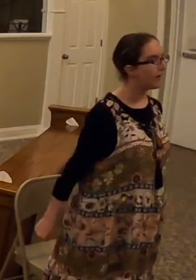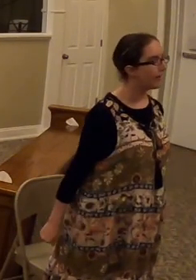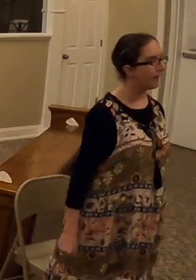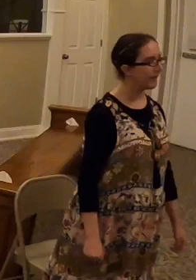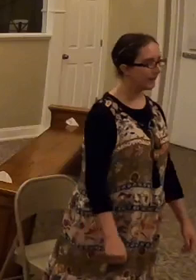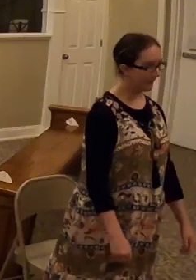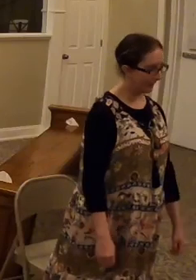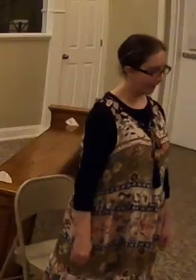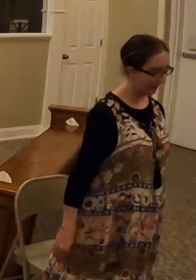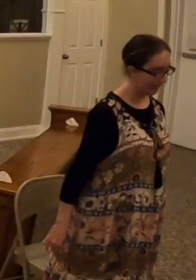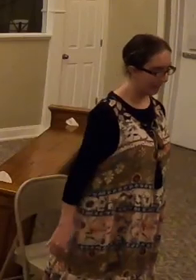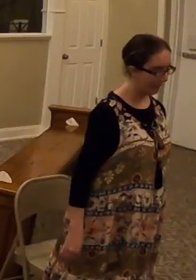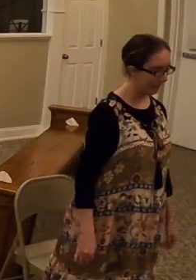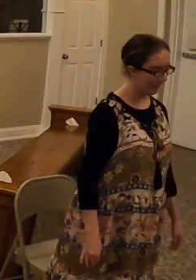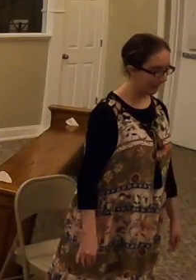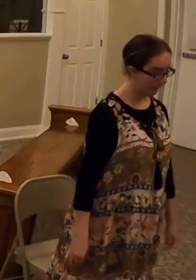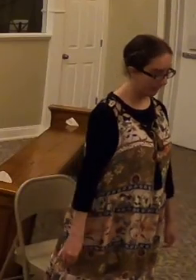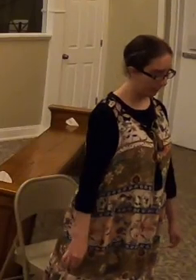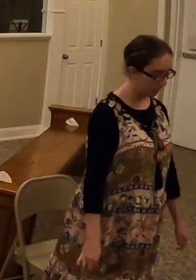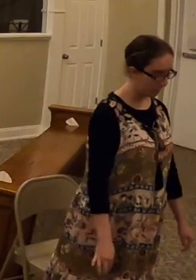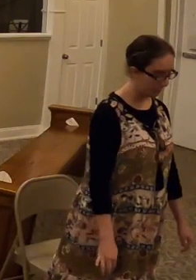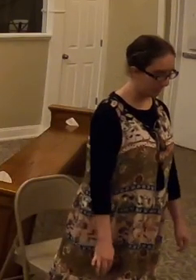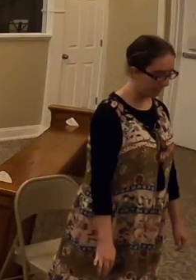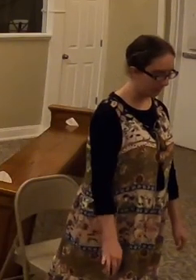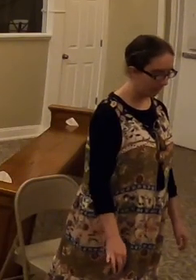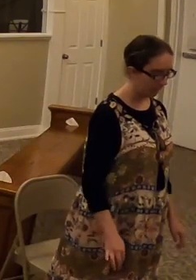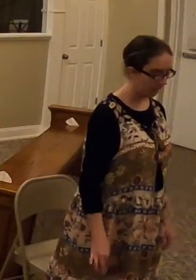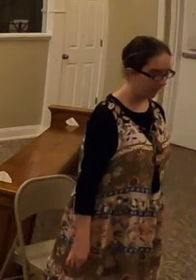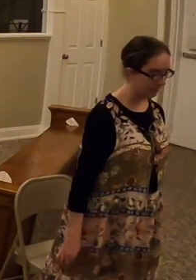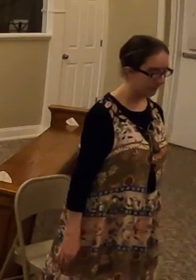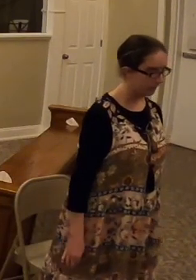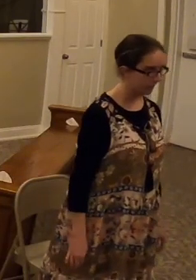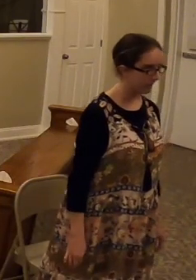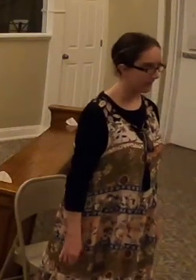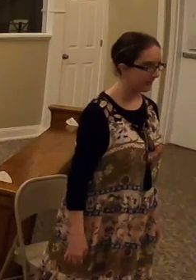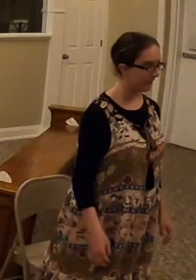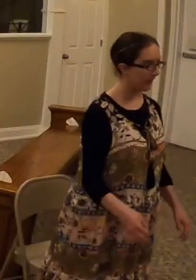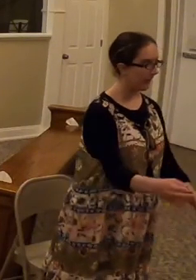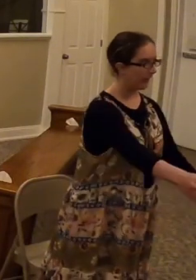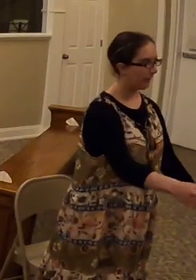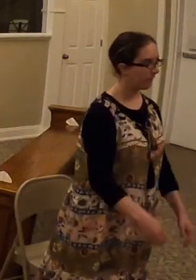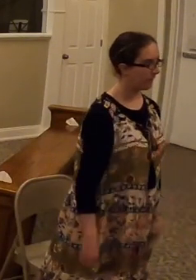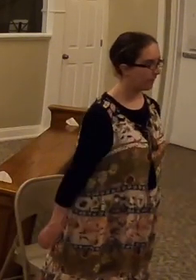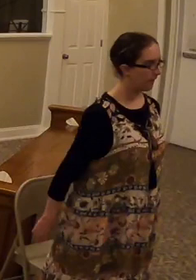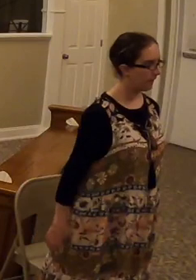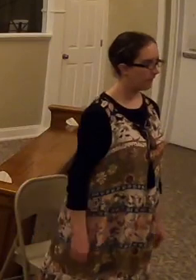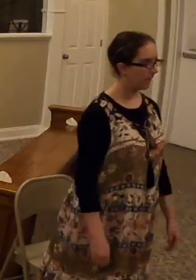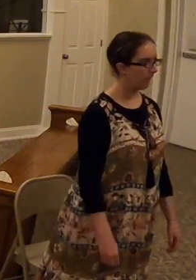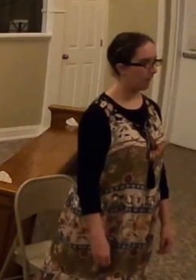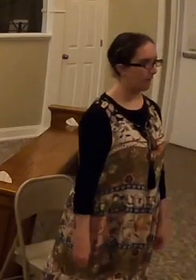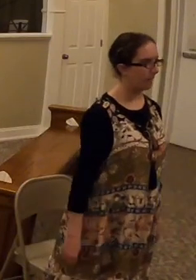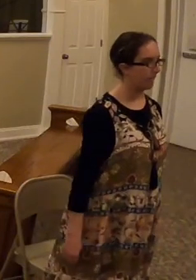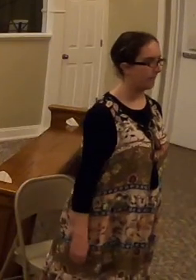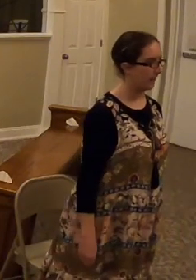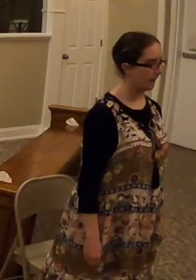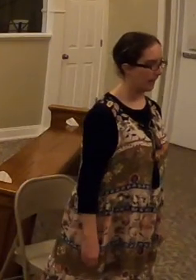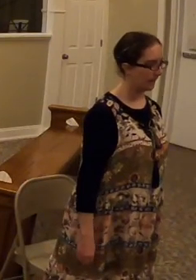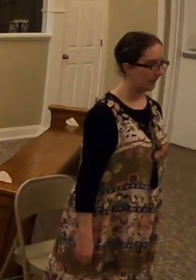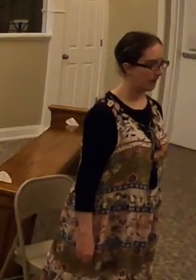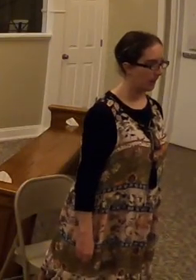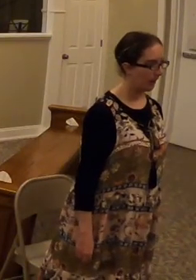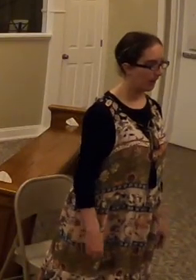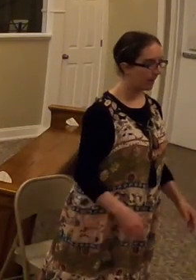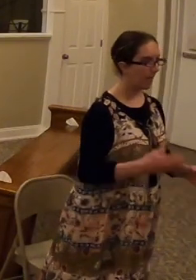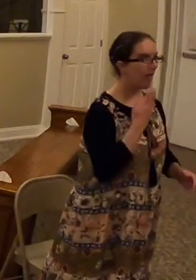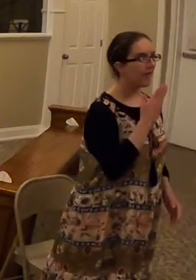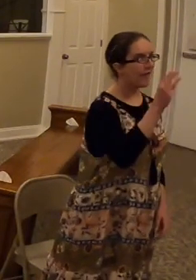an anointing and a power from on high in this house tonight. God, we give you glory and honor and praise.